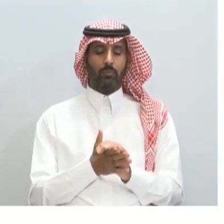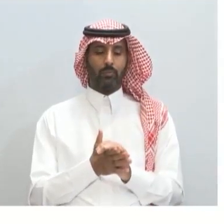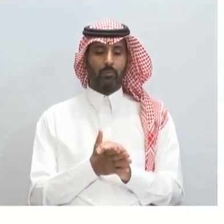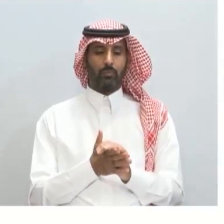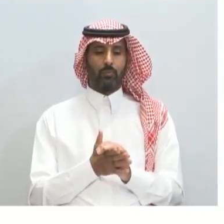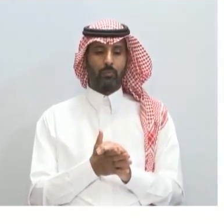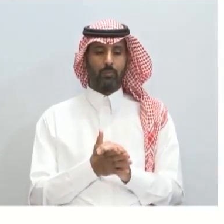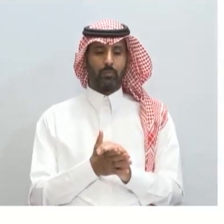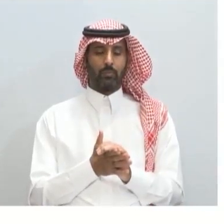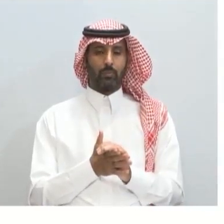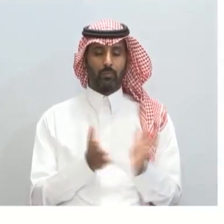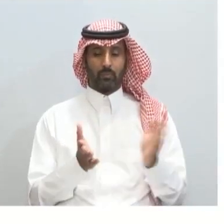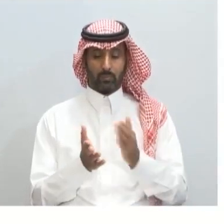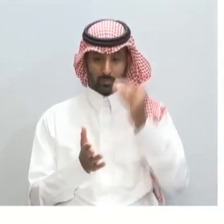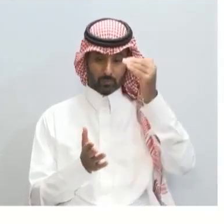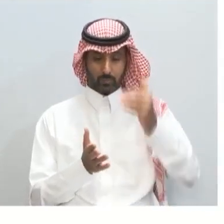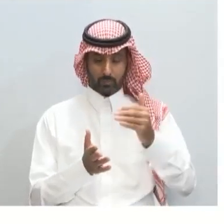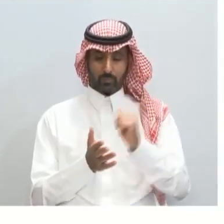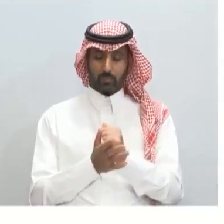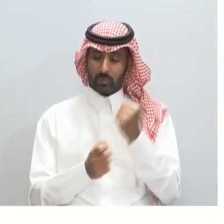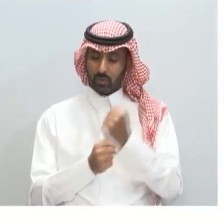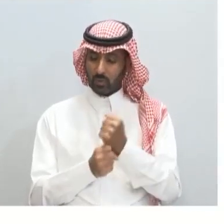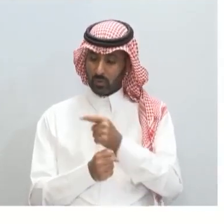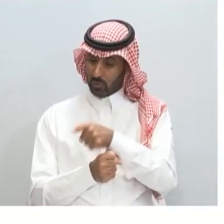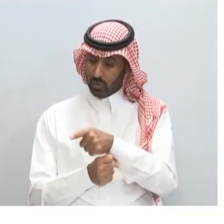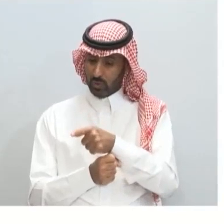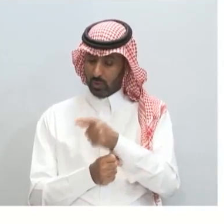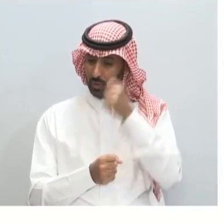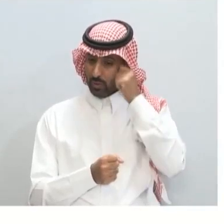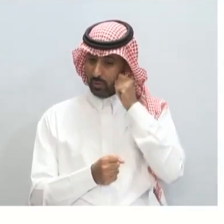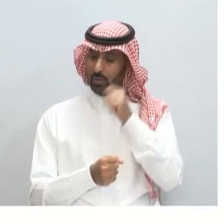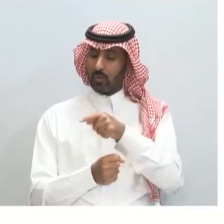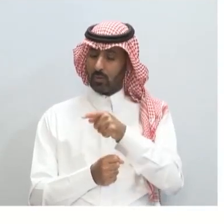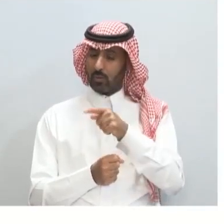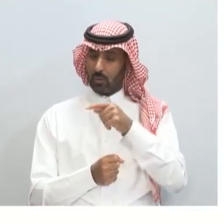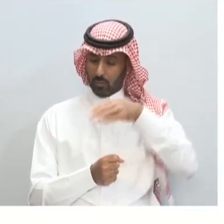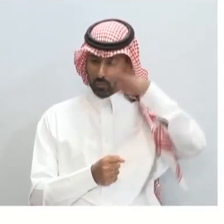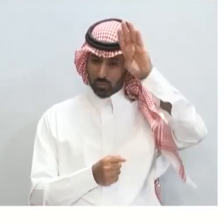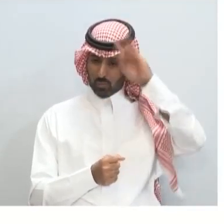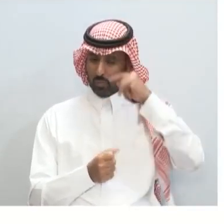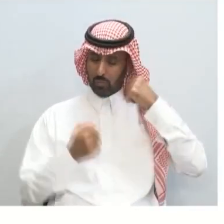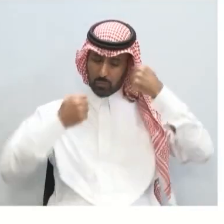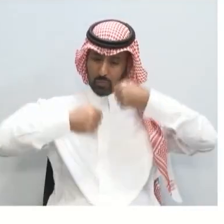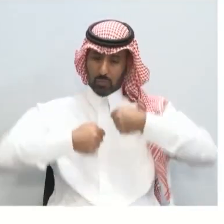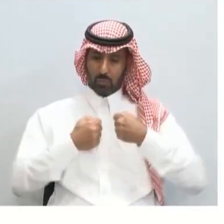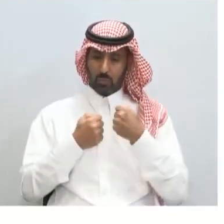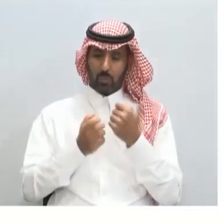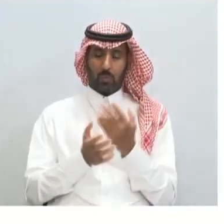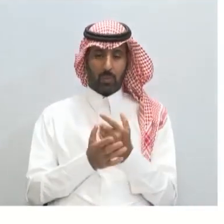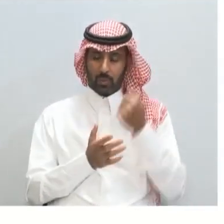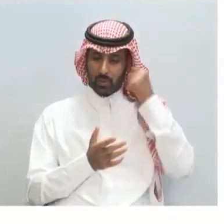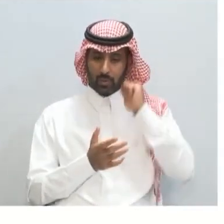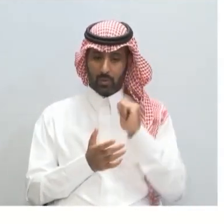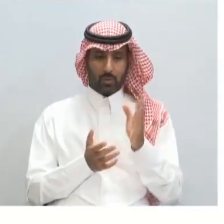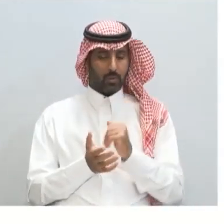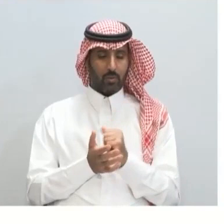a queen she's behaving like a queen she's behaving as if she were the queen is she the queen of course